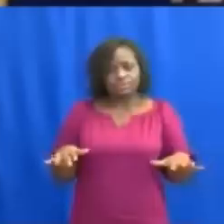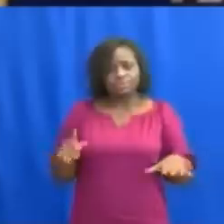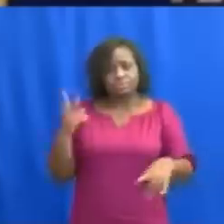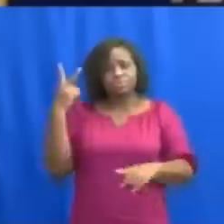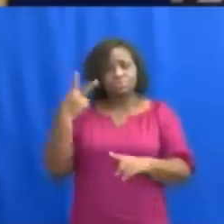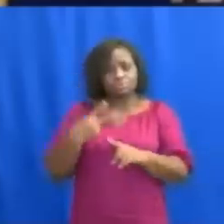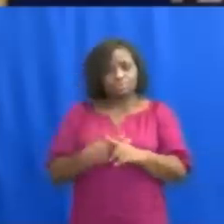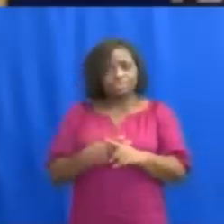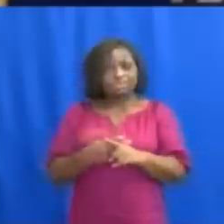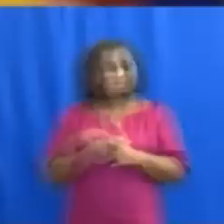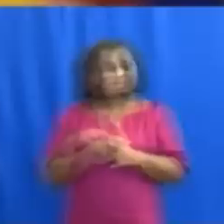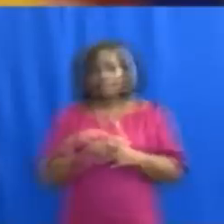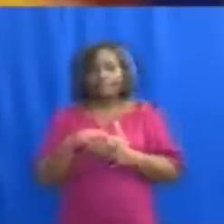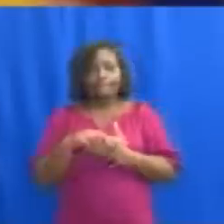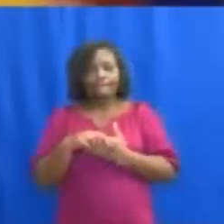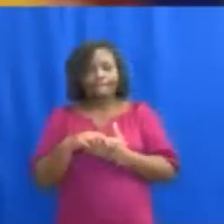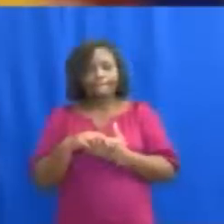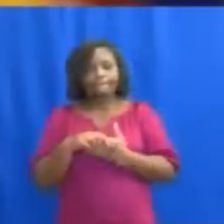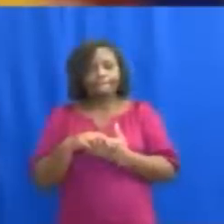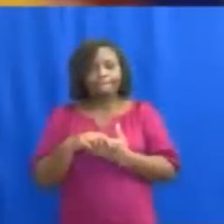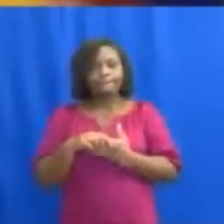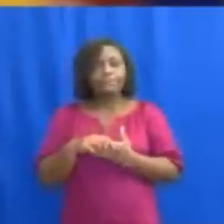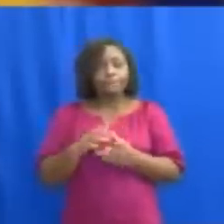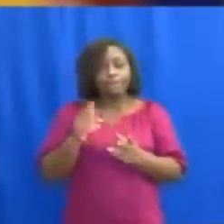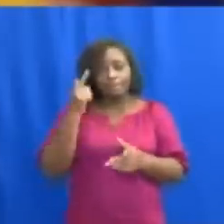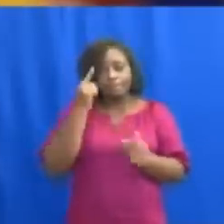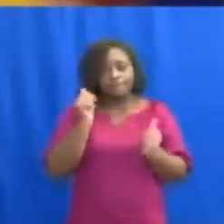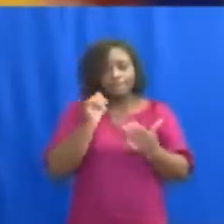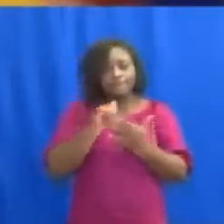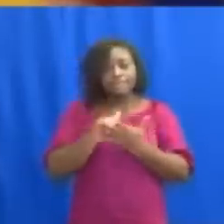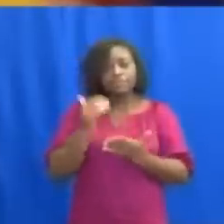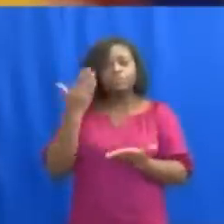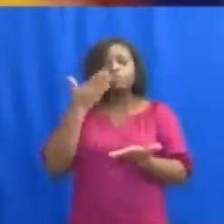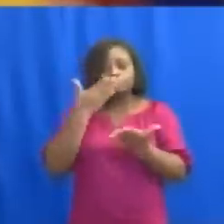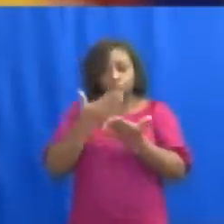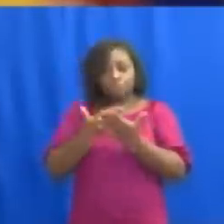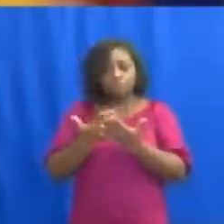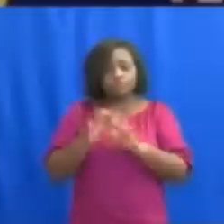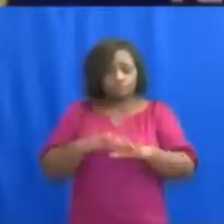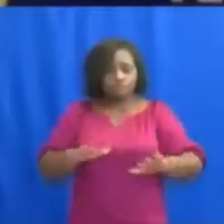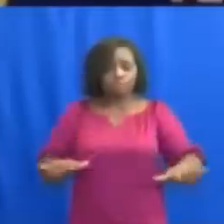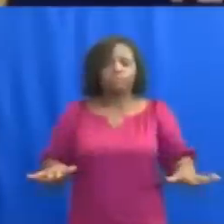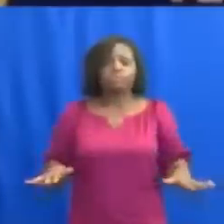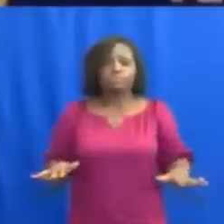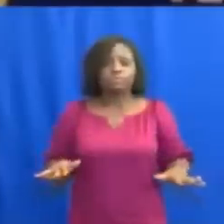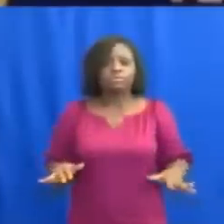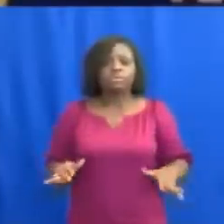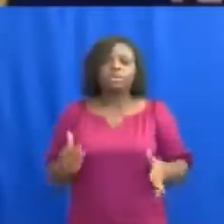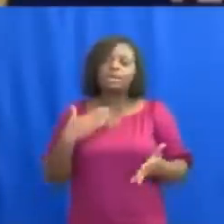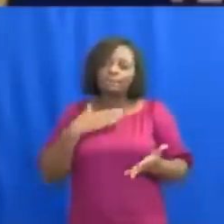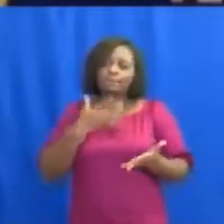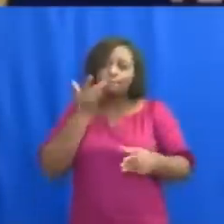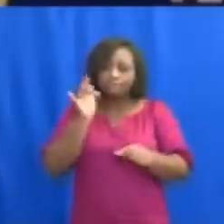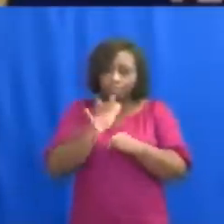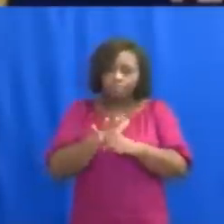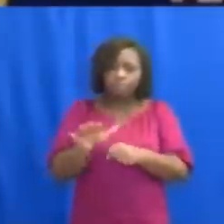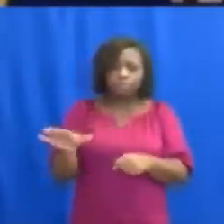jenyo ne fe sinakai bahi ke ha wo school biye mi wo